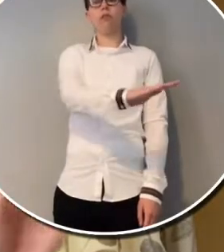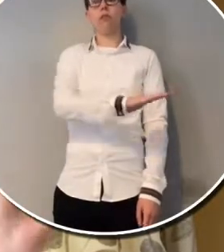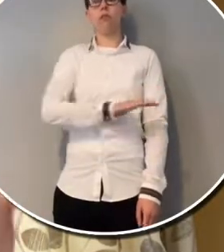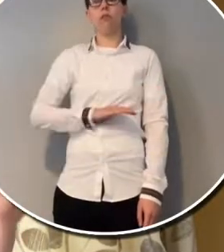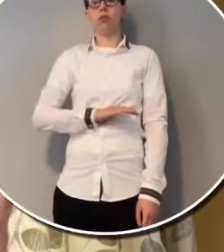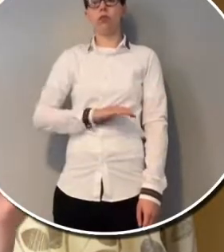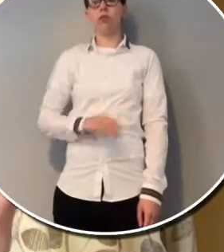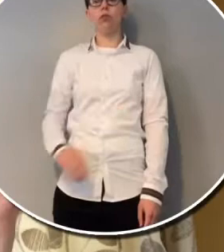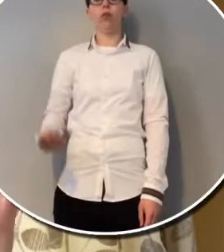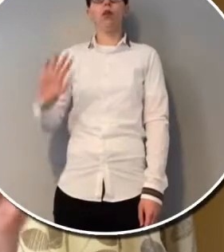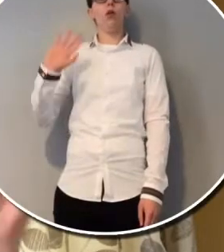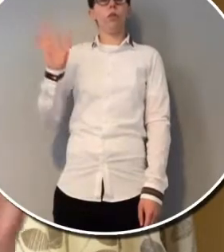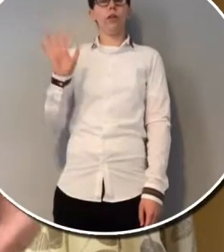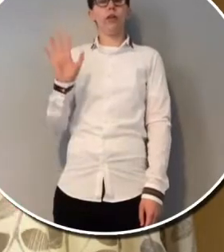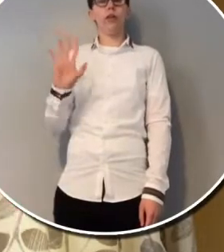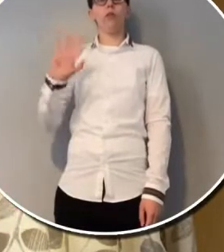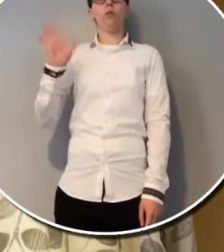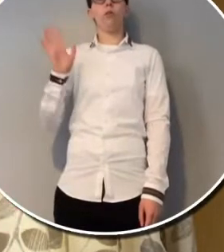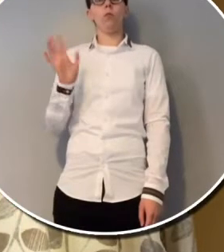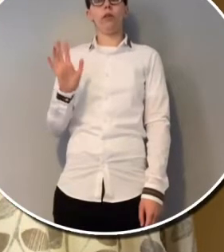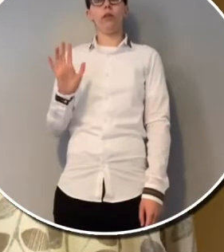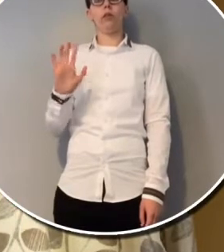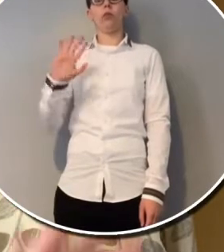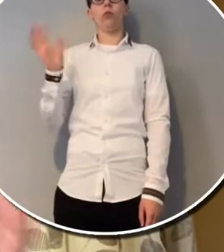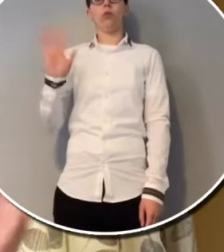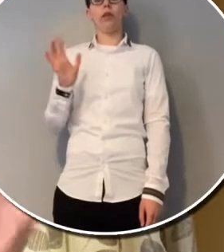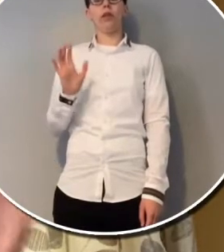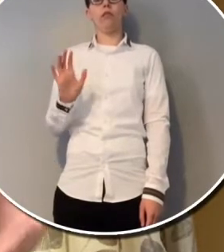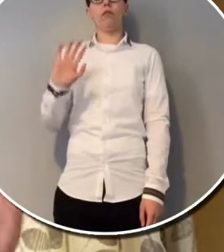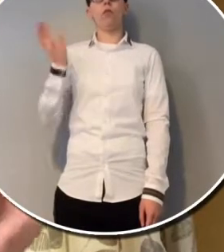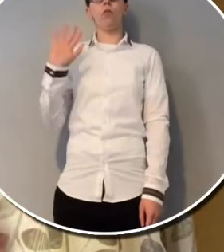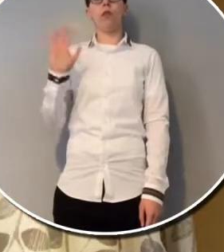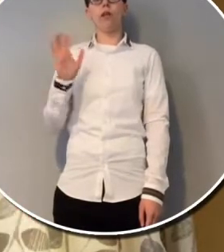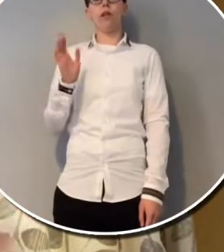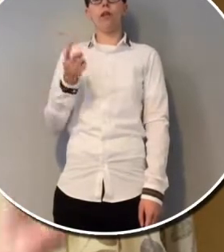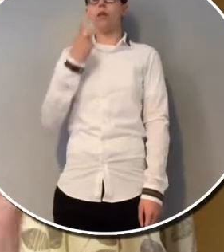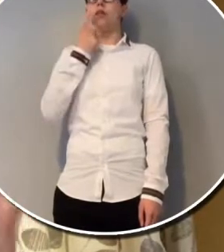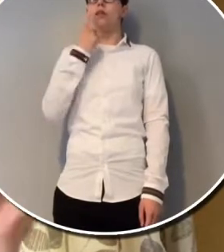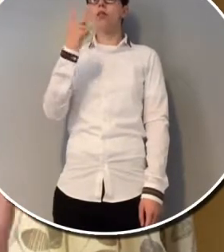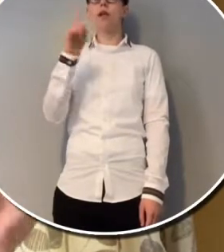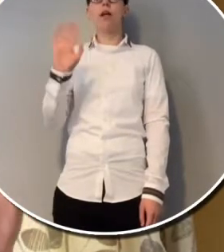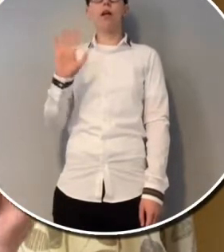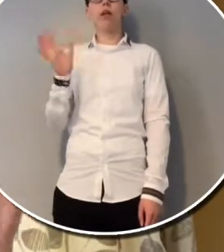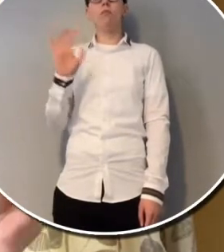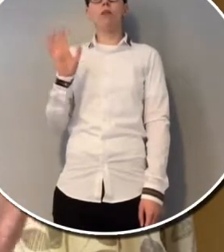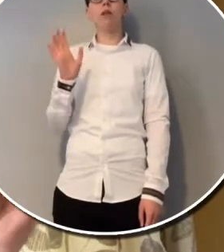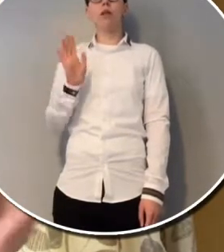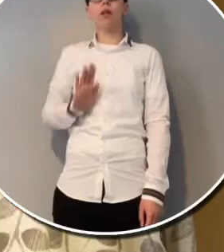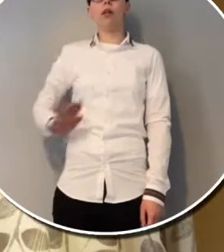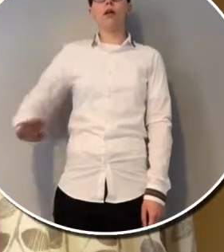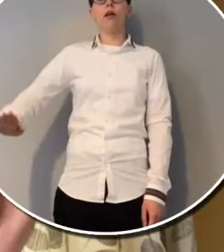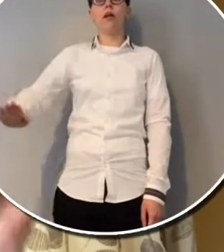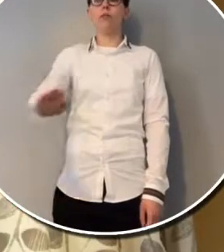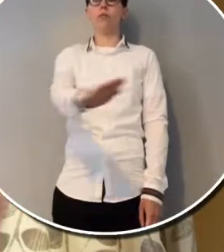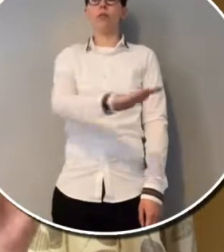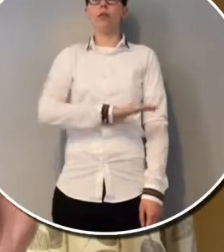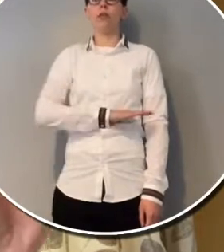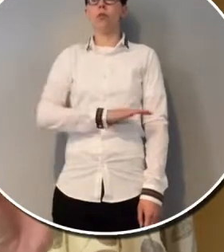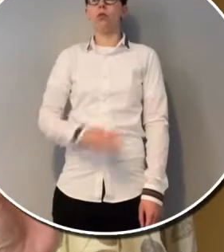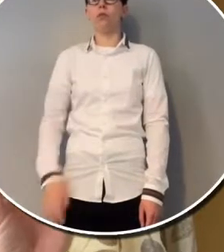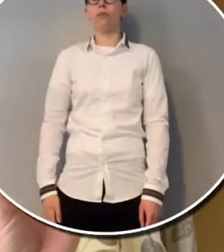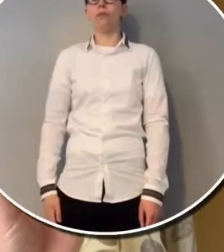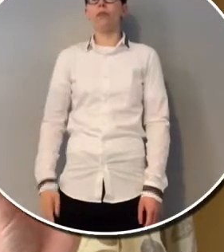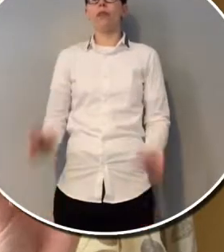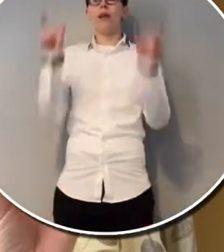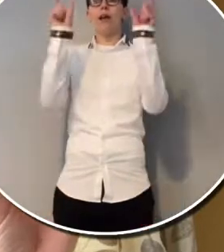them, wave them, everyone. Wave them, wave them, wave them, wave them, say goodbye to